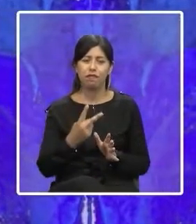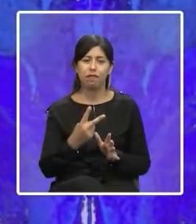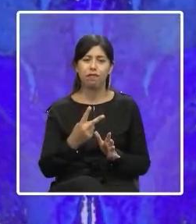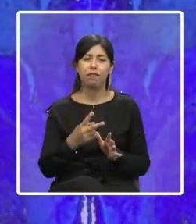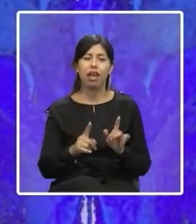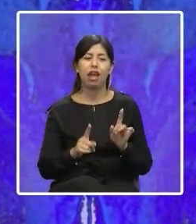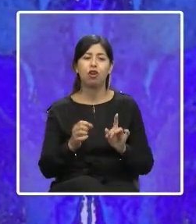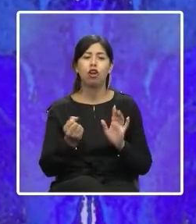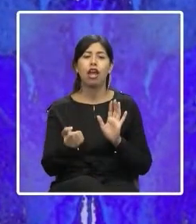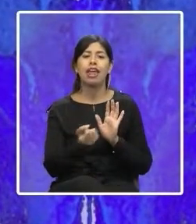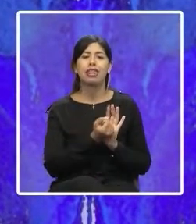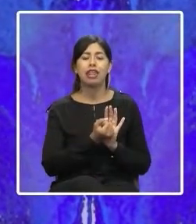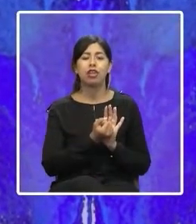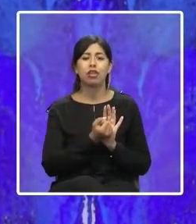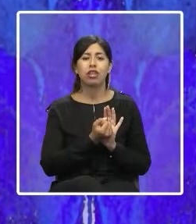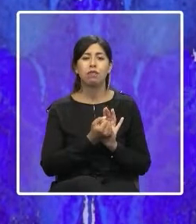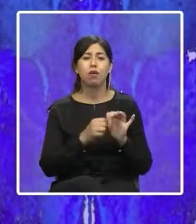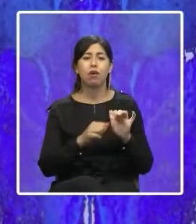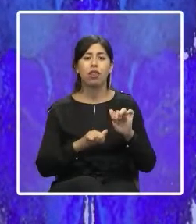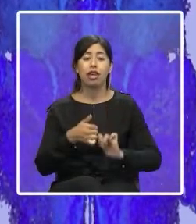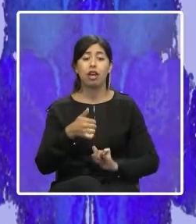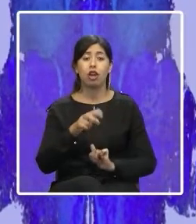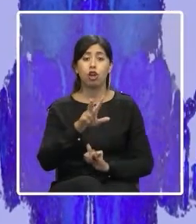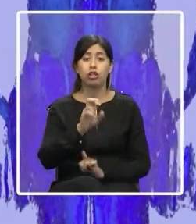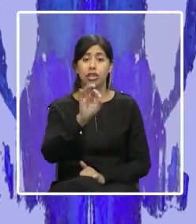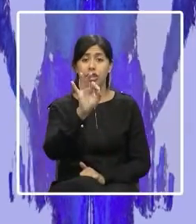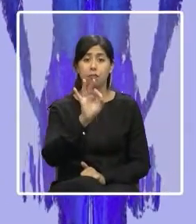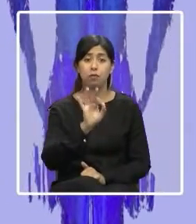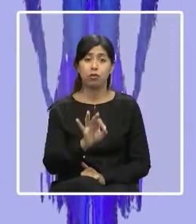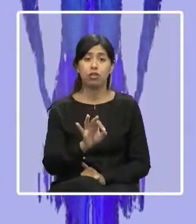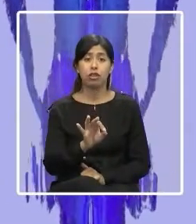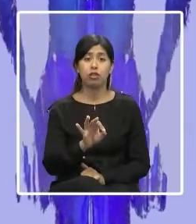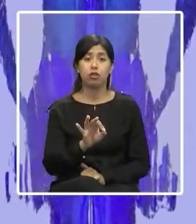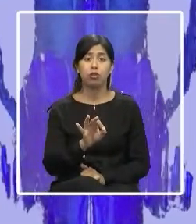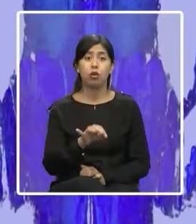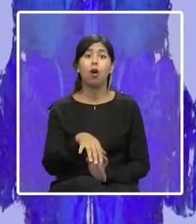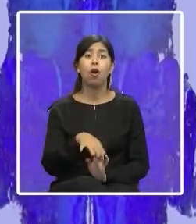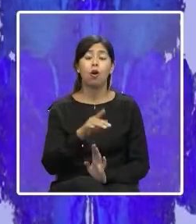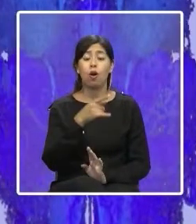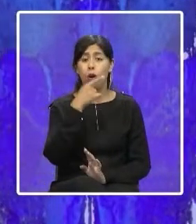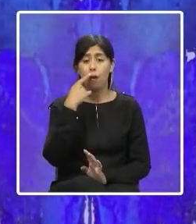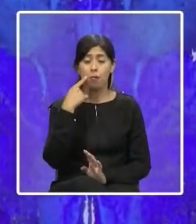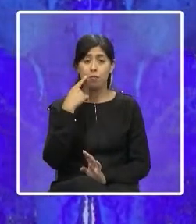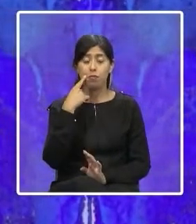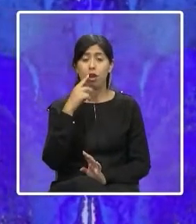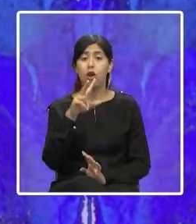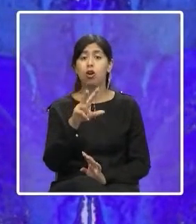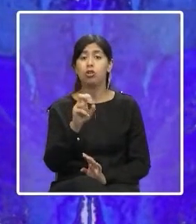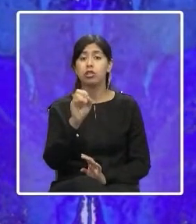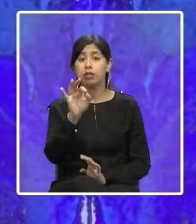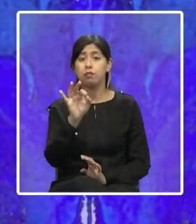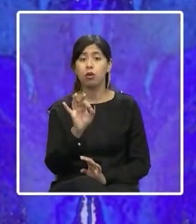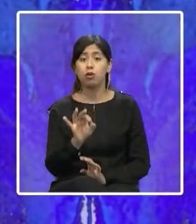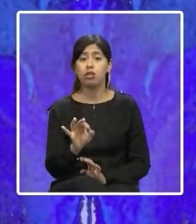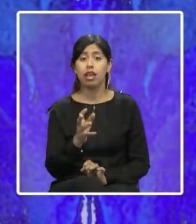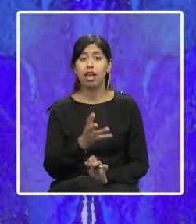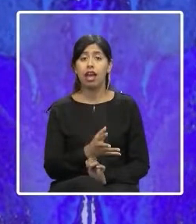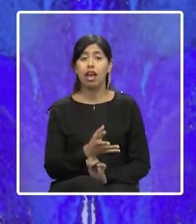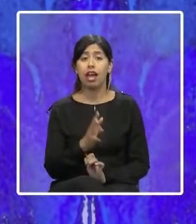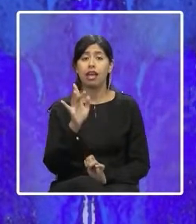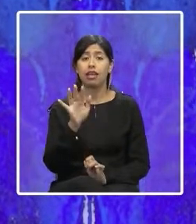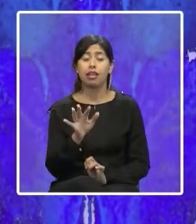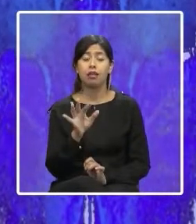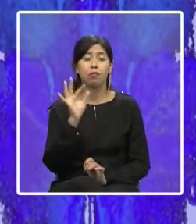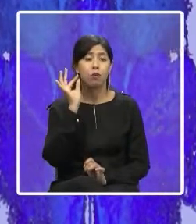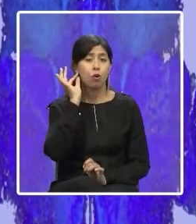builds have women names like Alexa, Samantha, Sophia, or woman face or body. AI systems reinforce